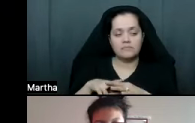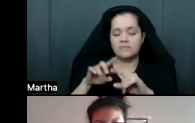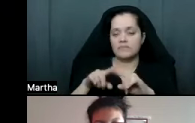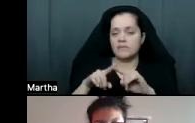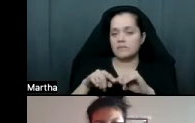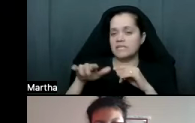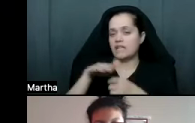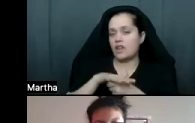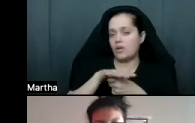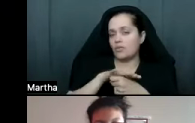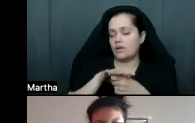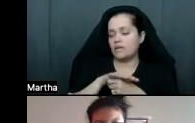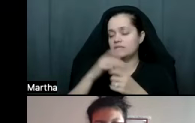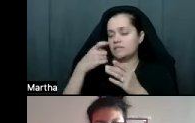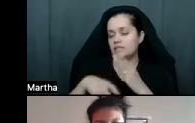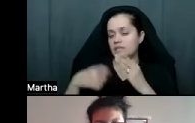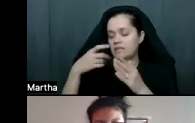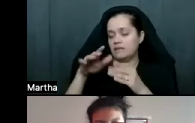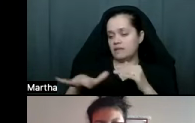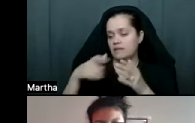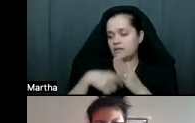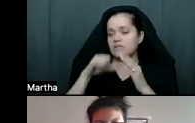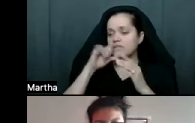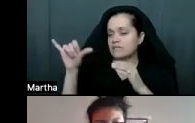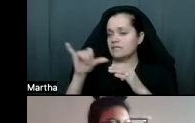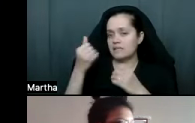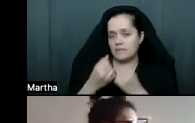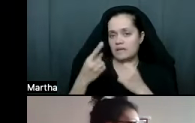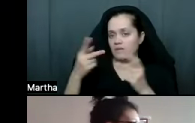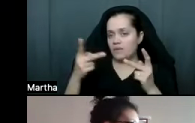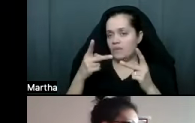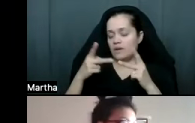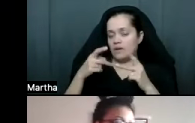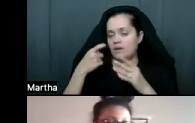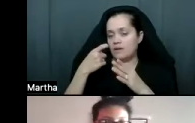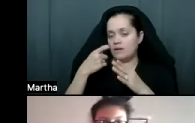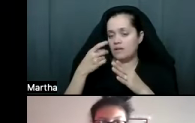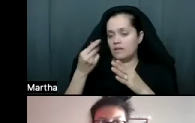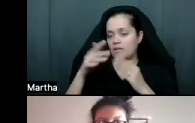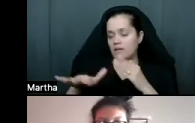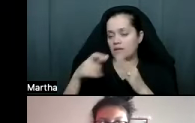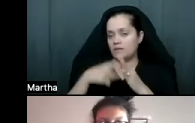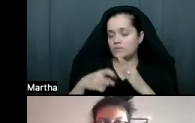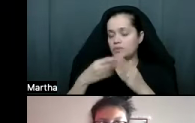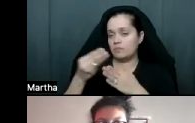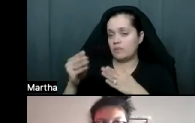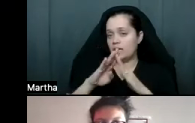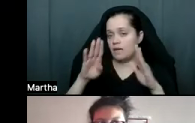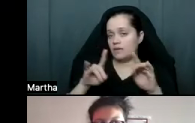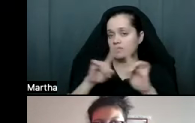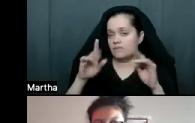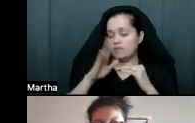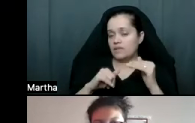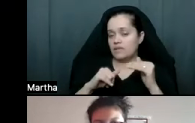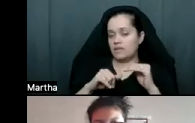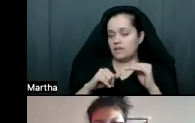location. Land cost is not the same everywhere. Land cost where you buy your house is different than land cost